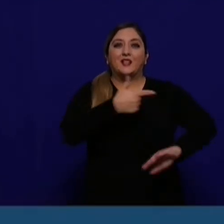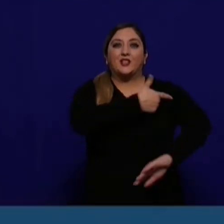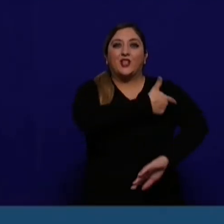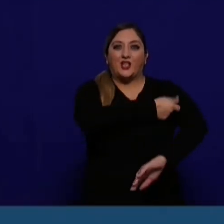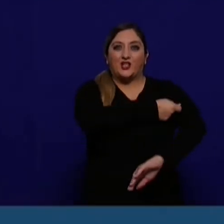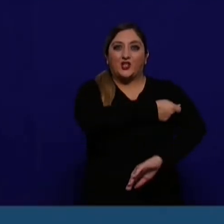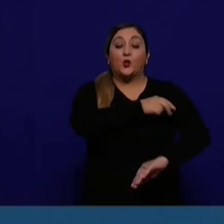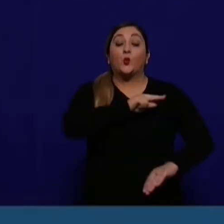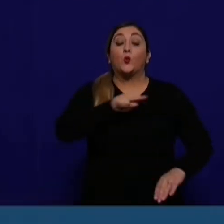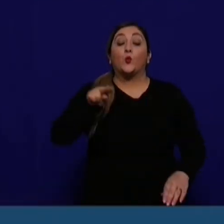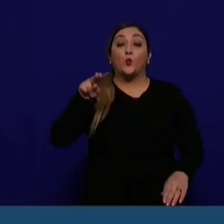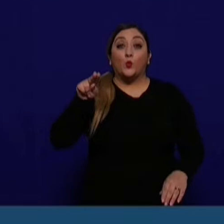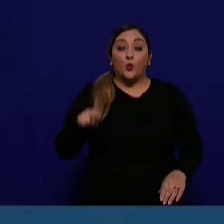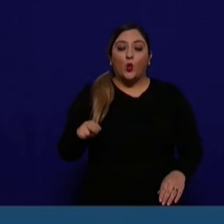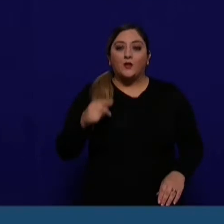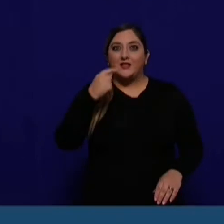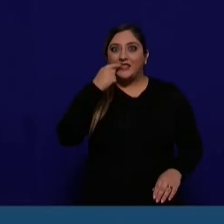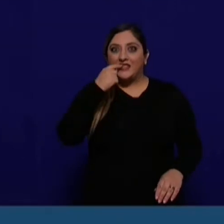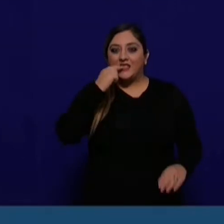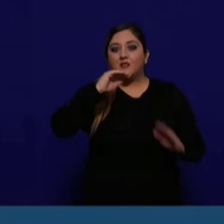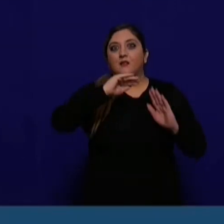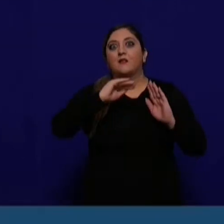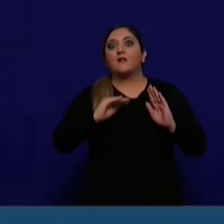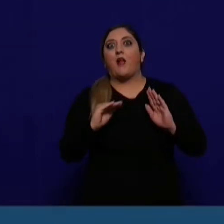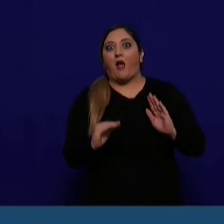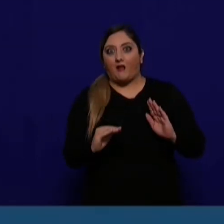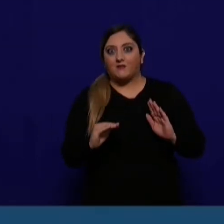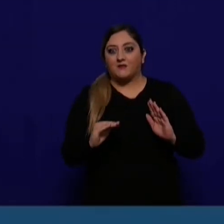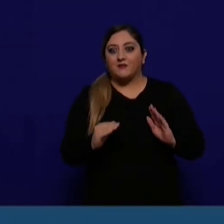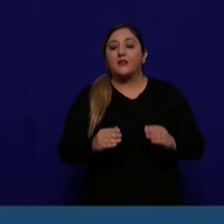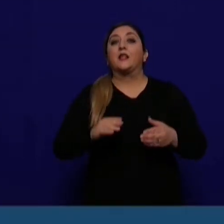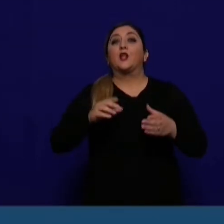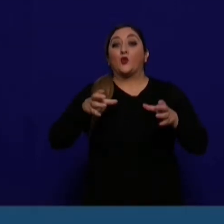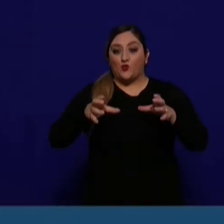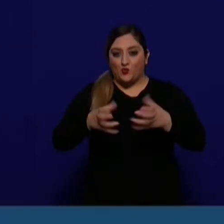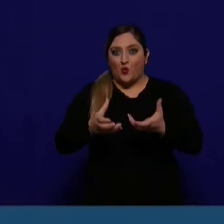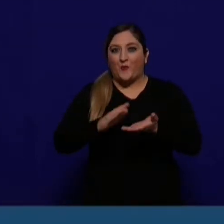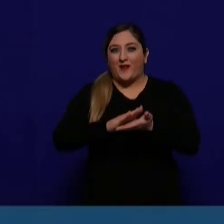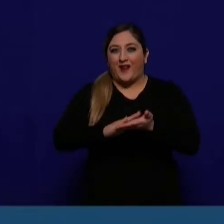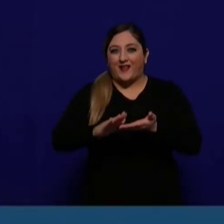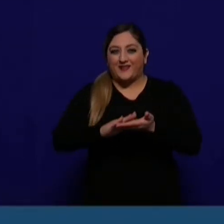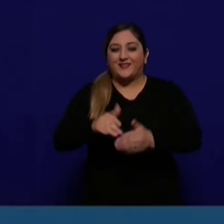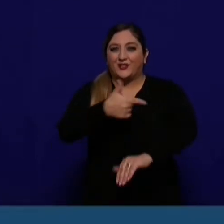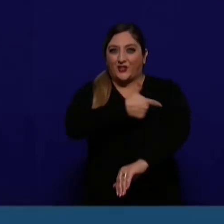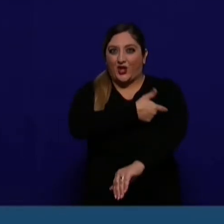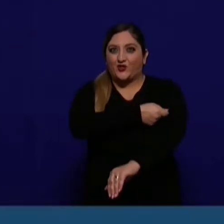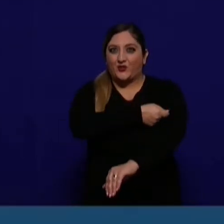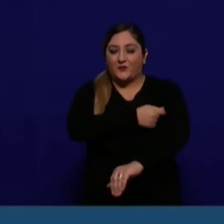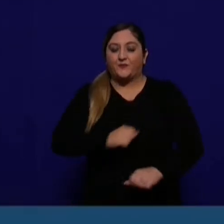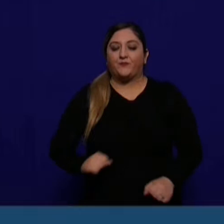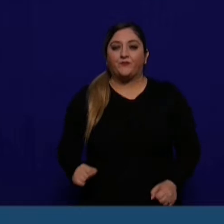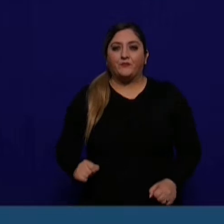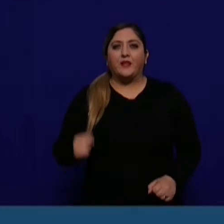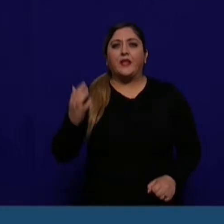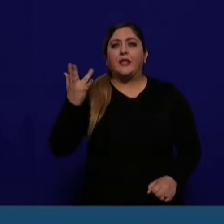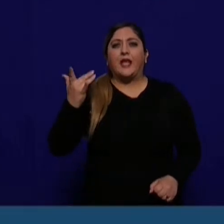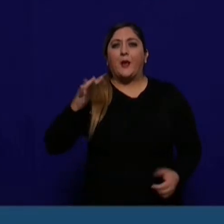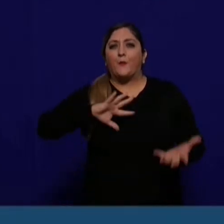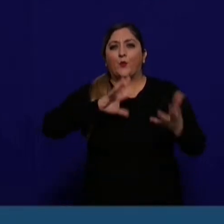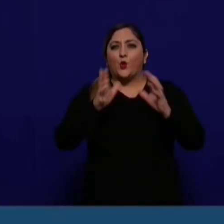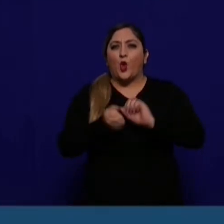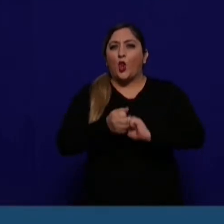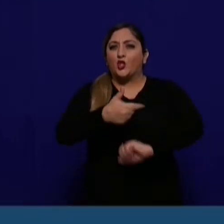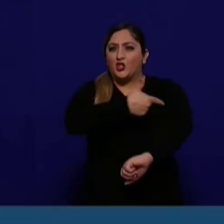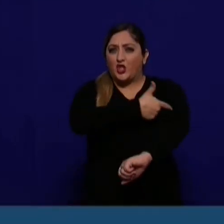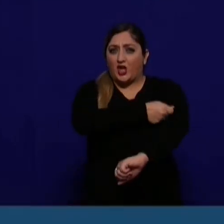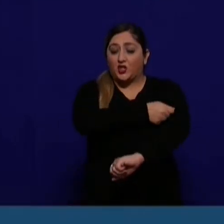niżlin l-isfel ukoll fletajiet tan-nies issa li qegħdin nofrulhom it-tilqim. L-ammont ta' nies li laqamna issa huwa